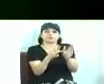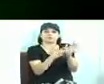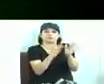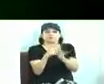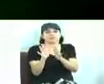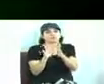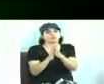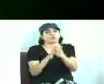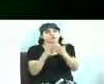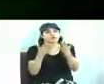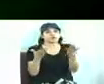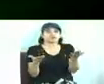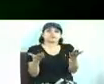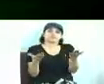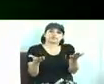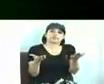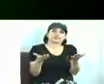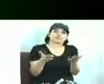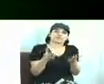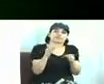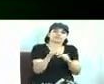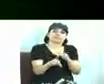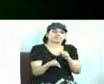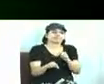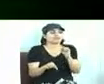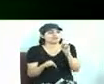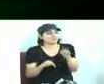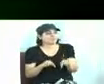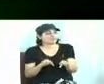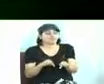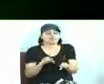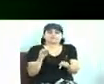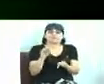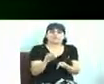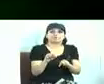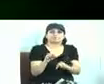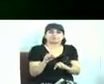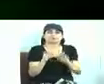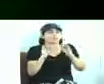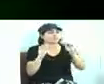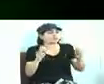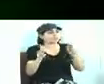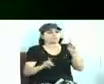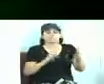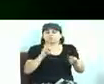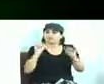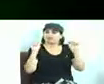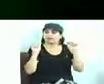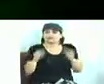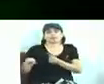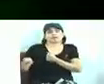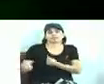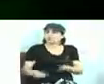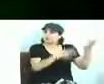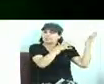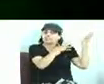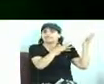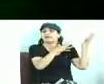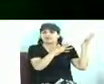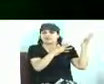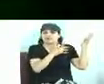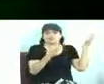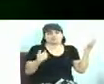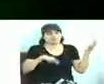according to the word. Step by step, no one can put